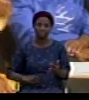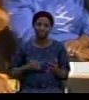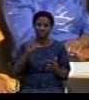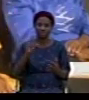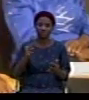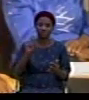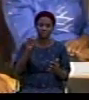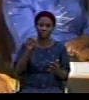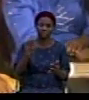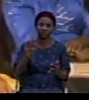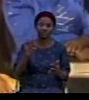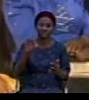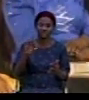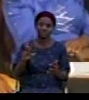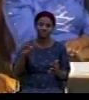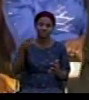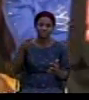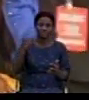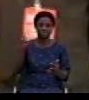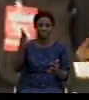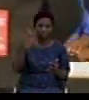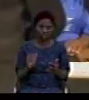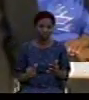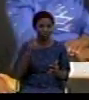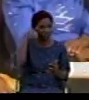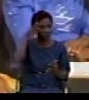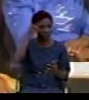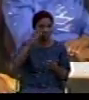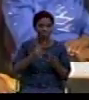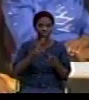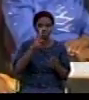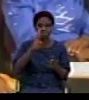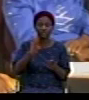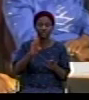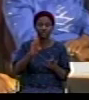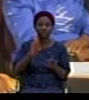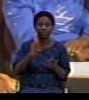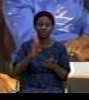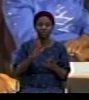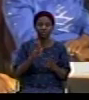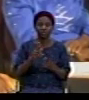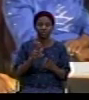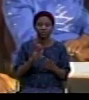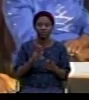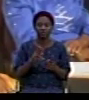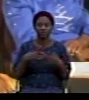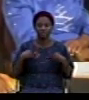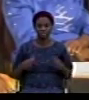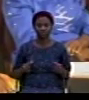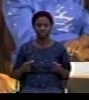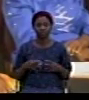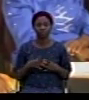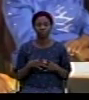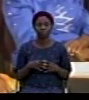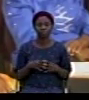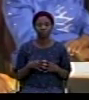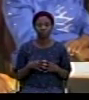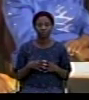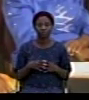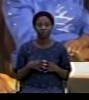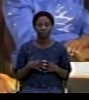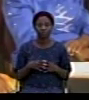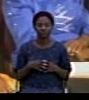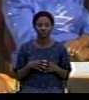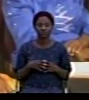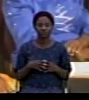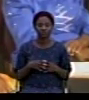for him to be cured. And what this means is that an artery in his heart was completely blocked.